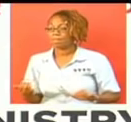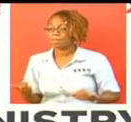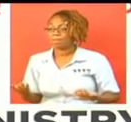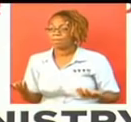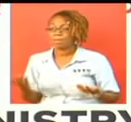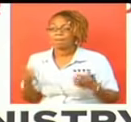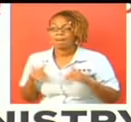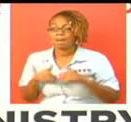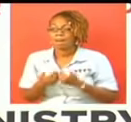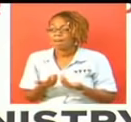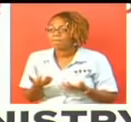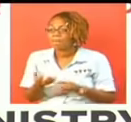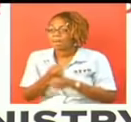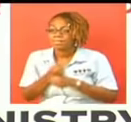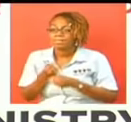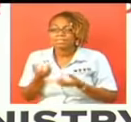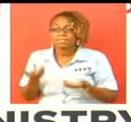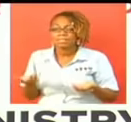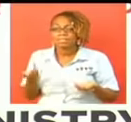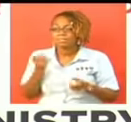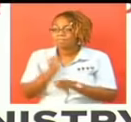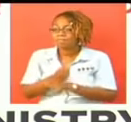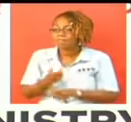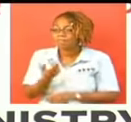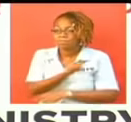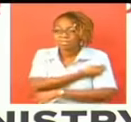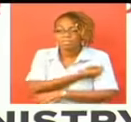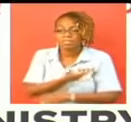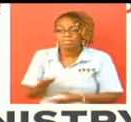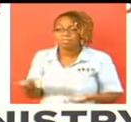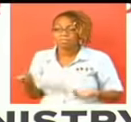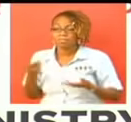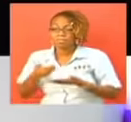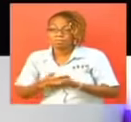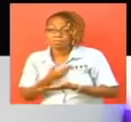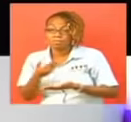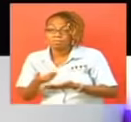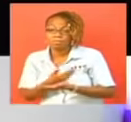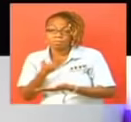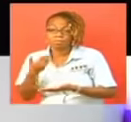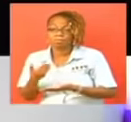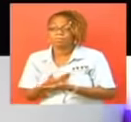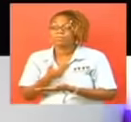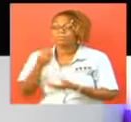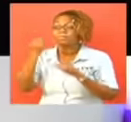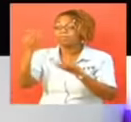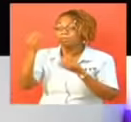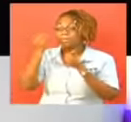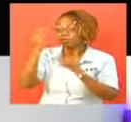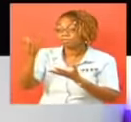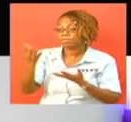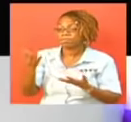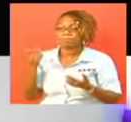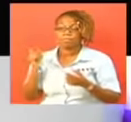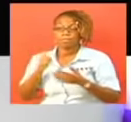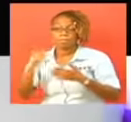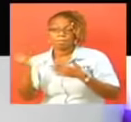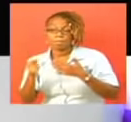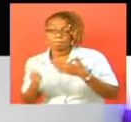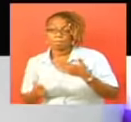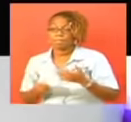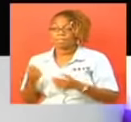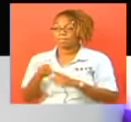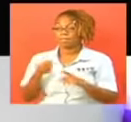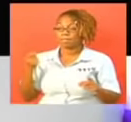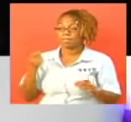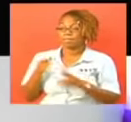negotiate, you know, the new guidelines sent out by the US and Canada with regards to Sinopharm. So I don't know